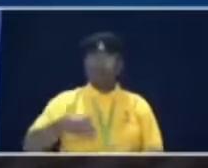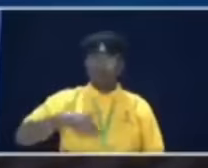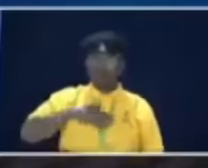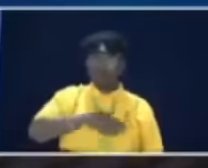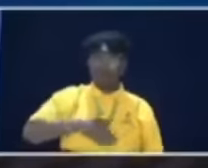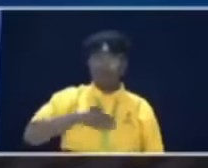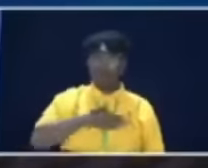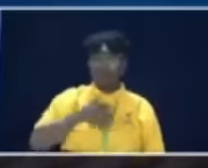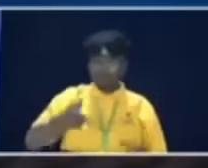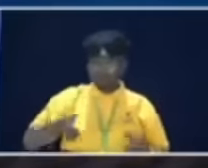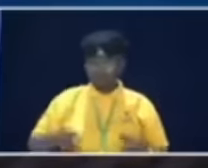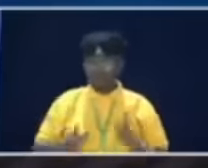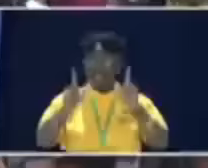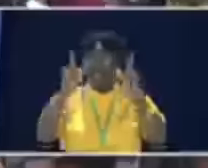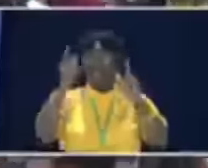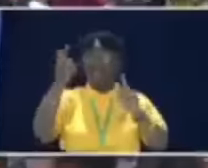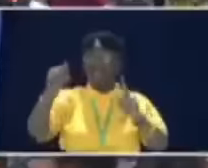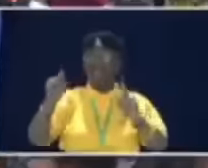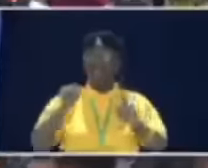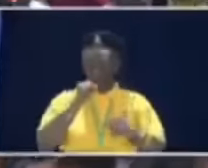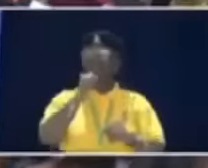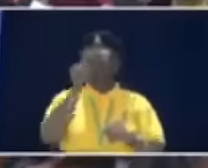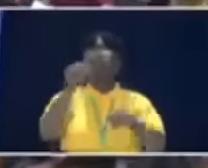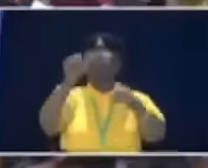let the impossible become possible.